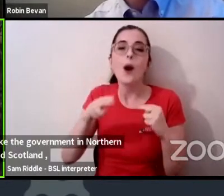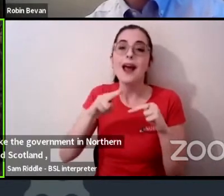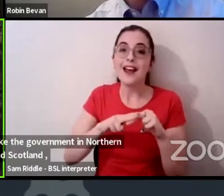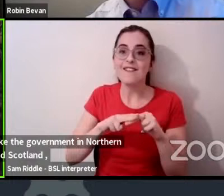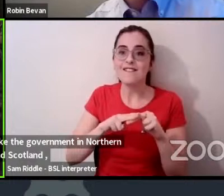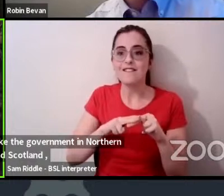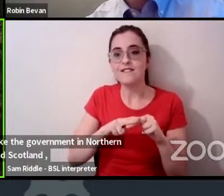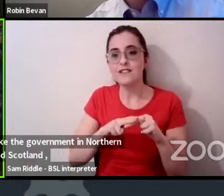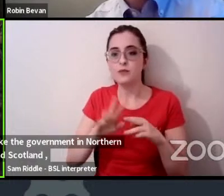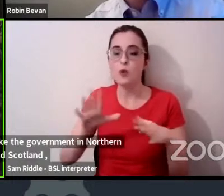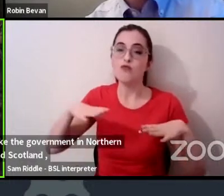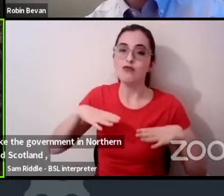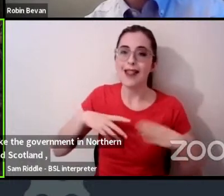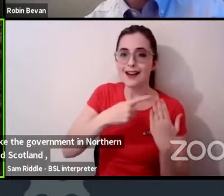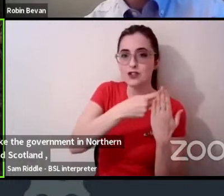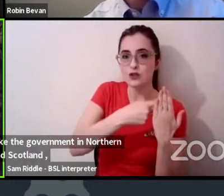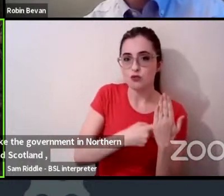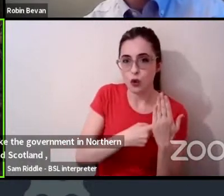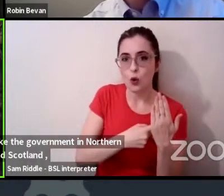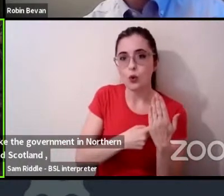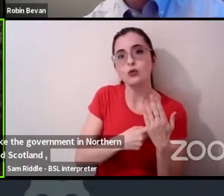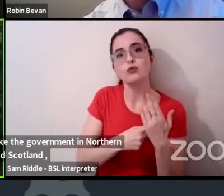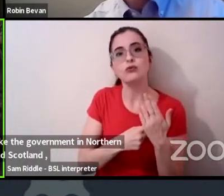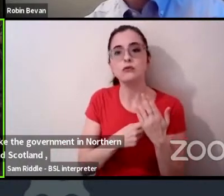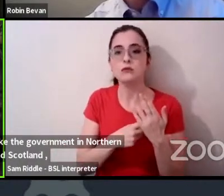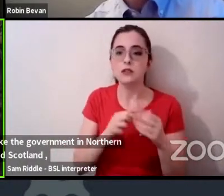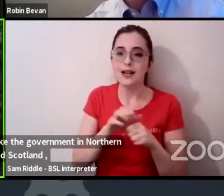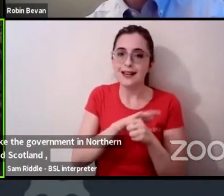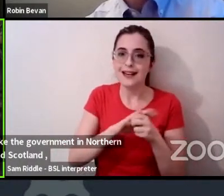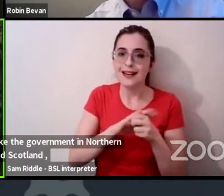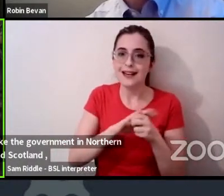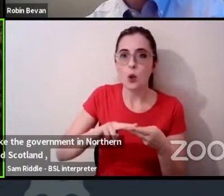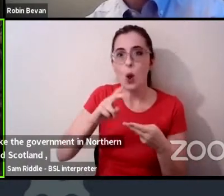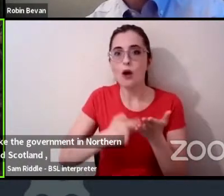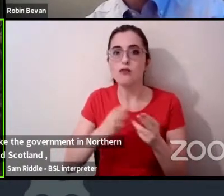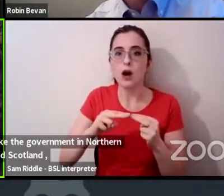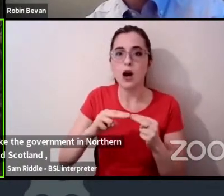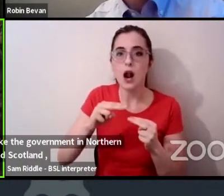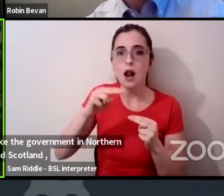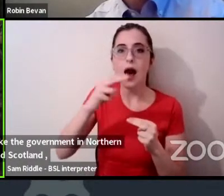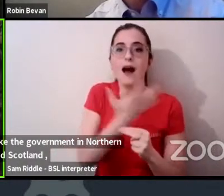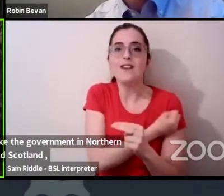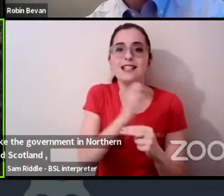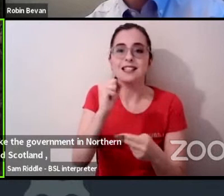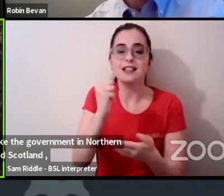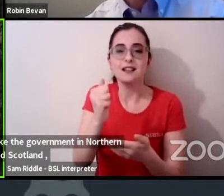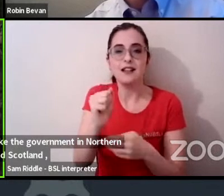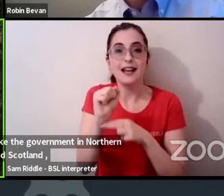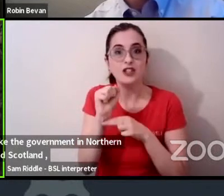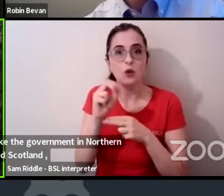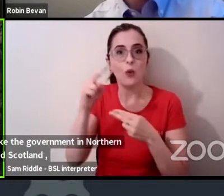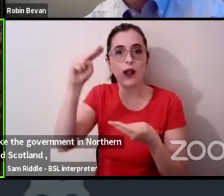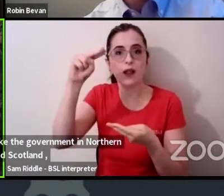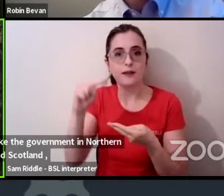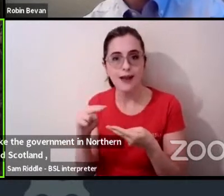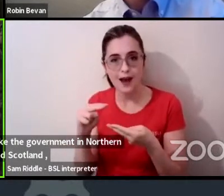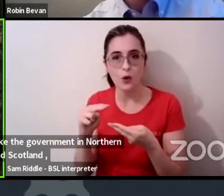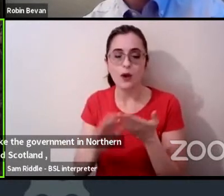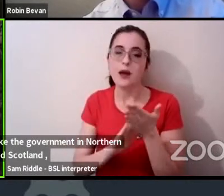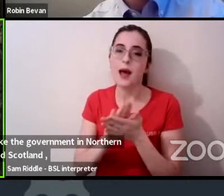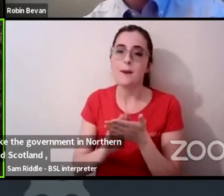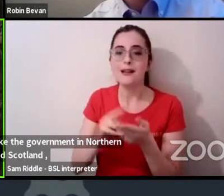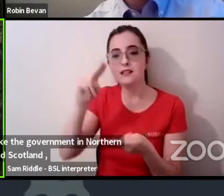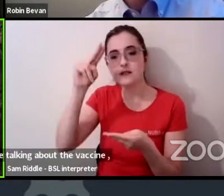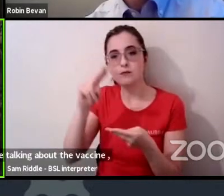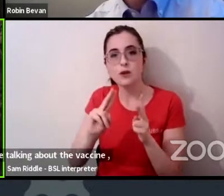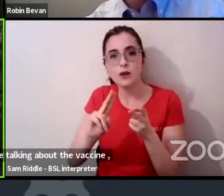hope that the spread of the vaccination will still get the total number of cases, the total number of hospitalizations and deaths falling.